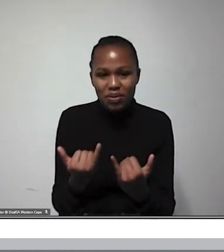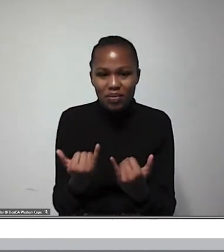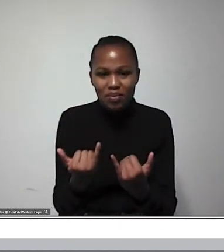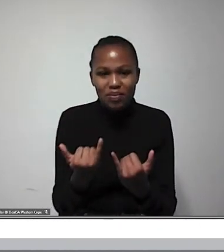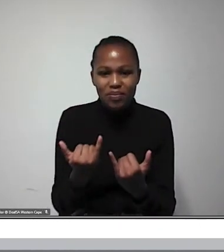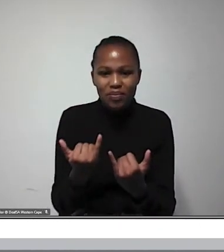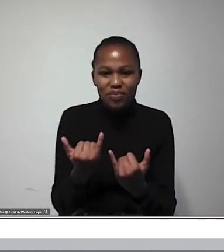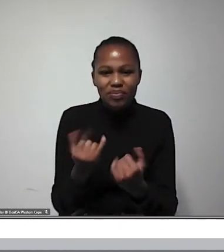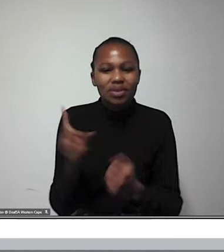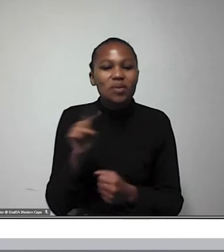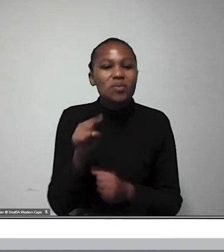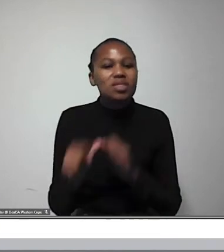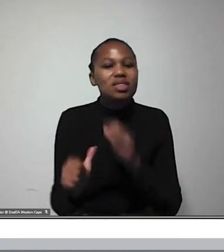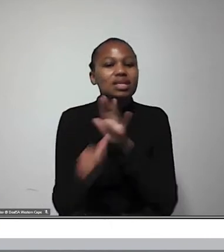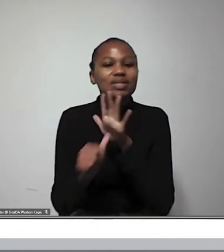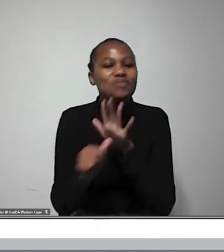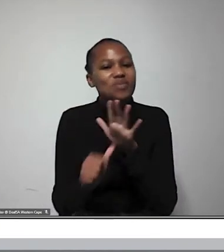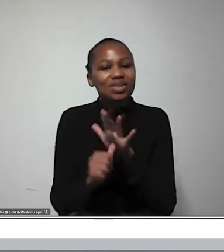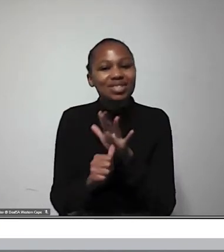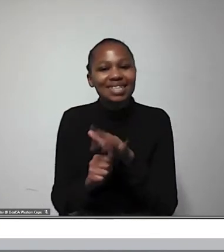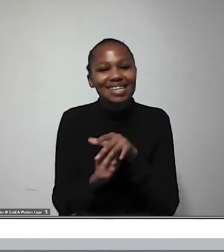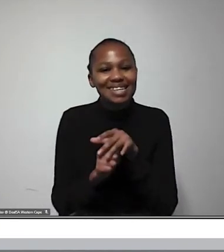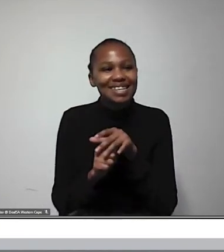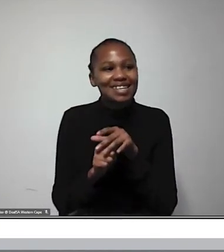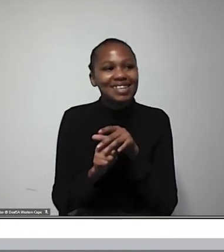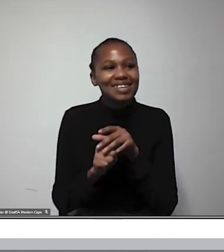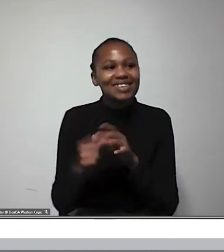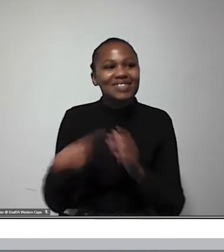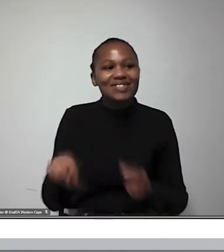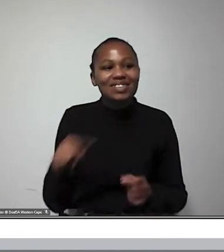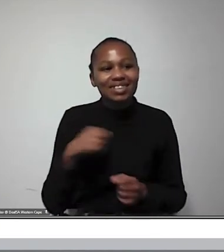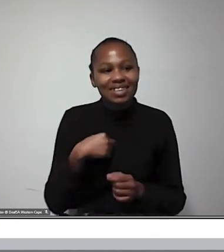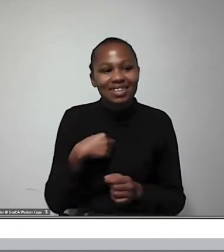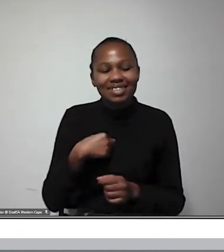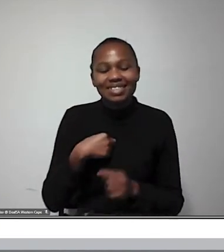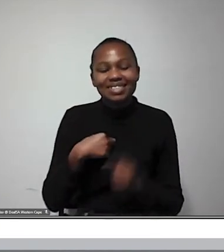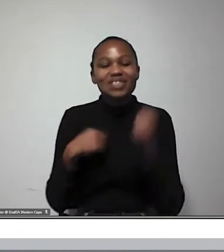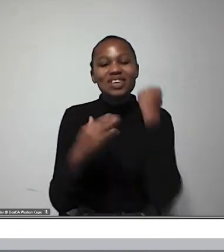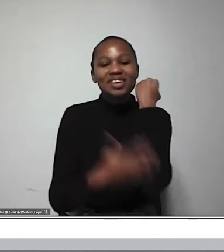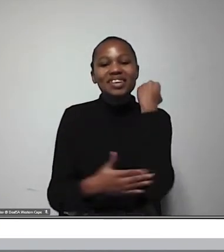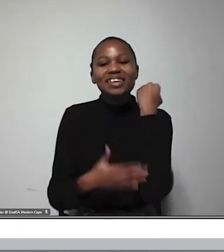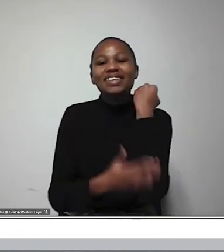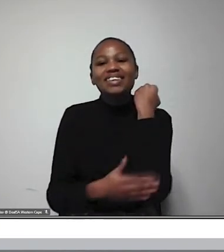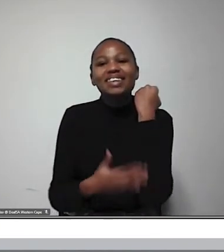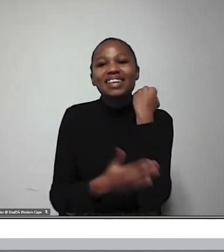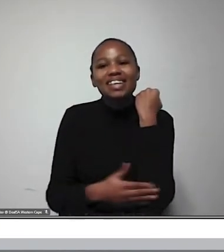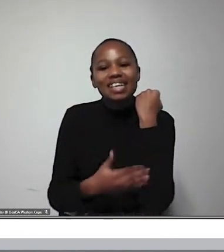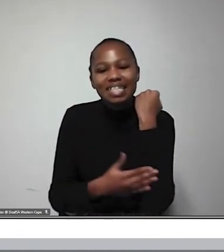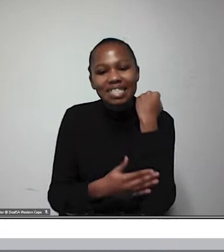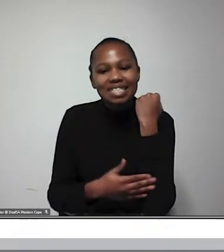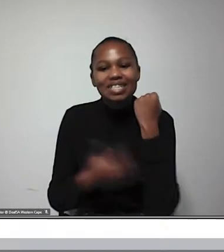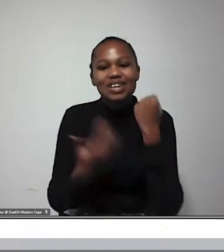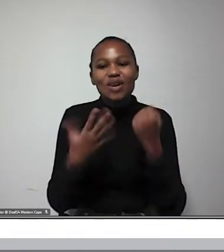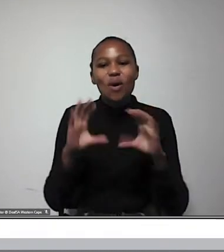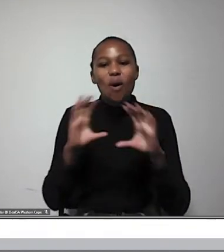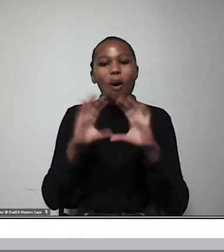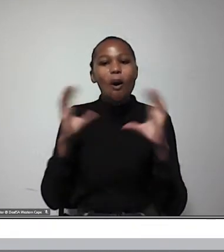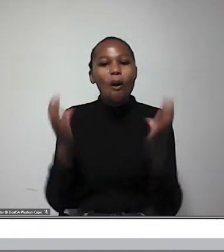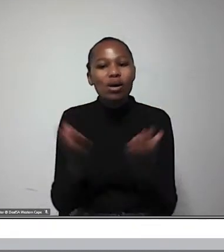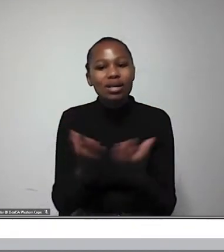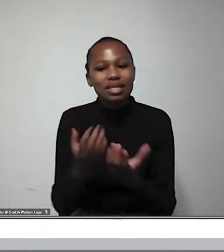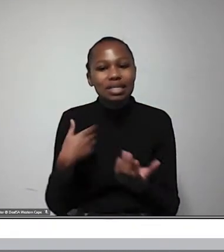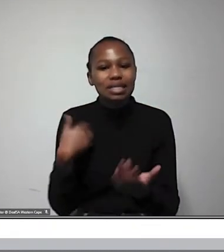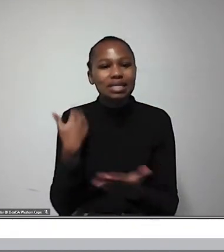is so important to us as a country and as a probably as a continent to be